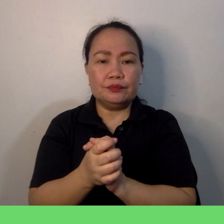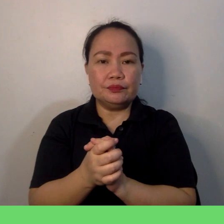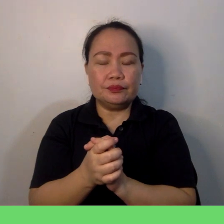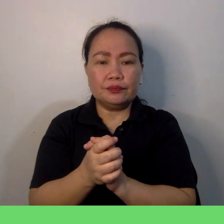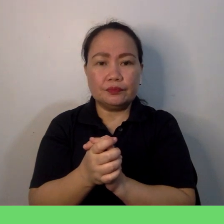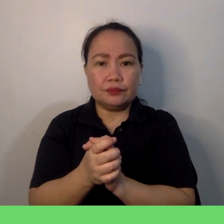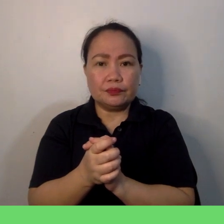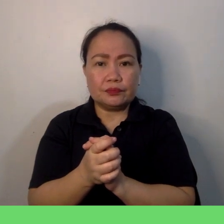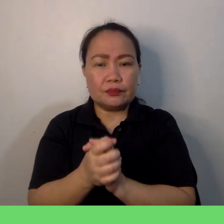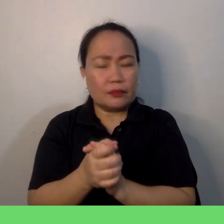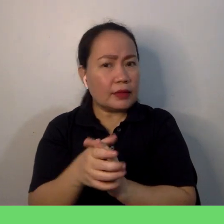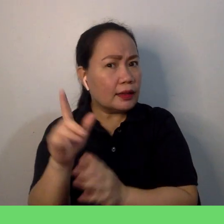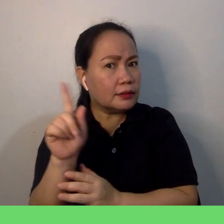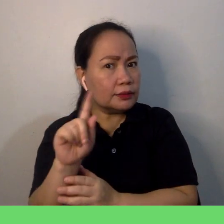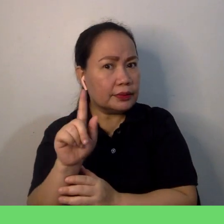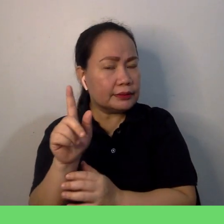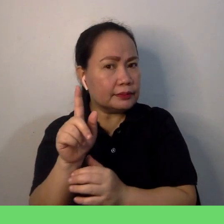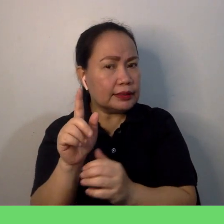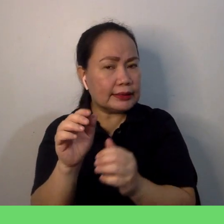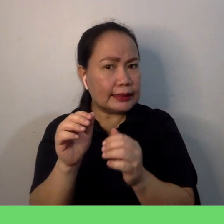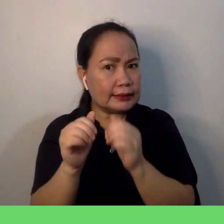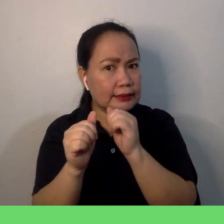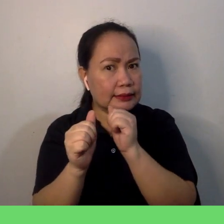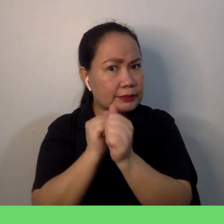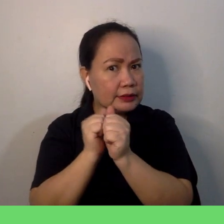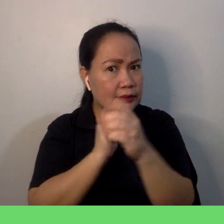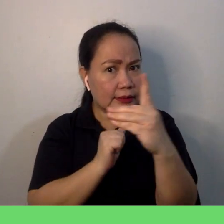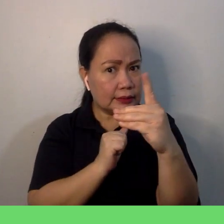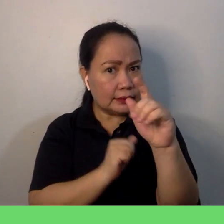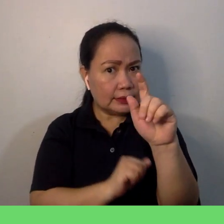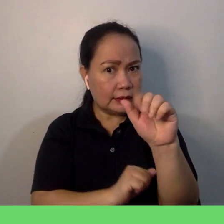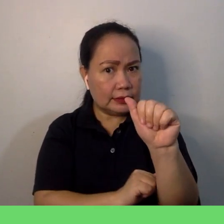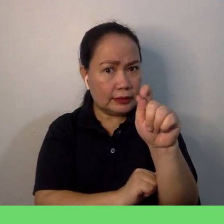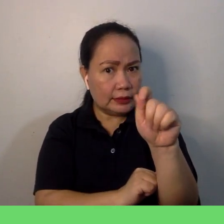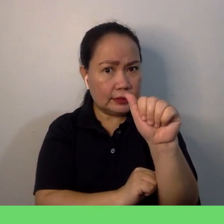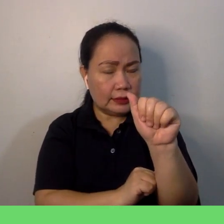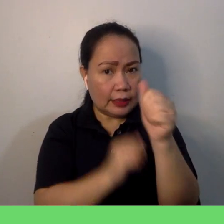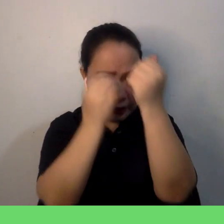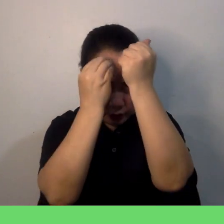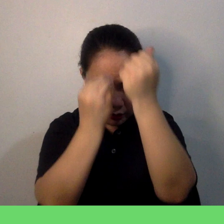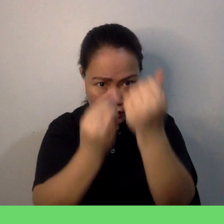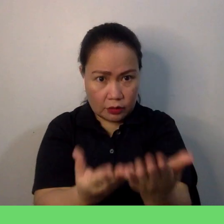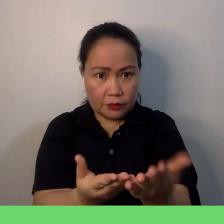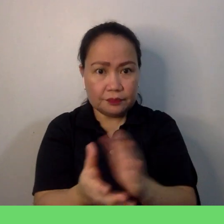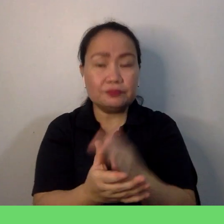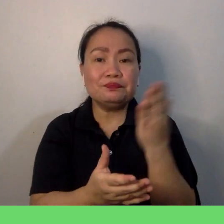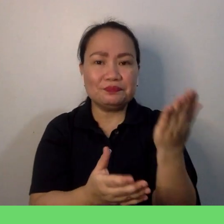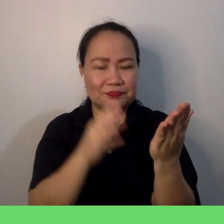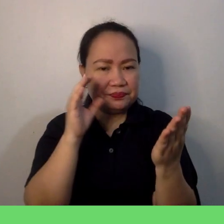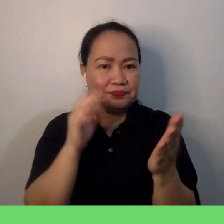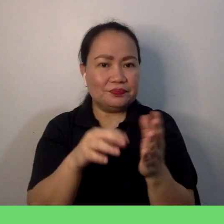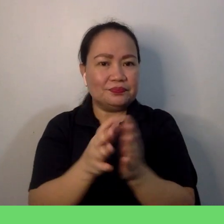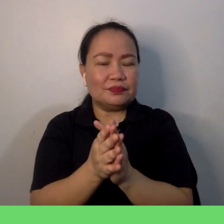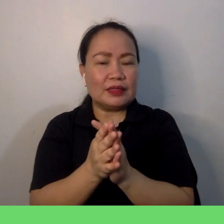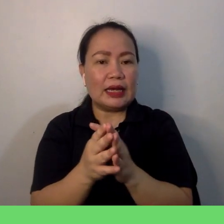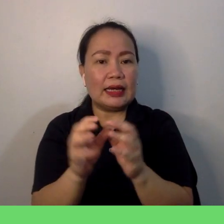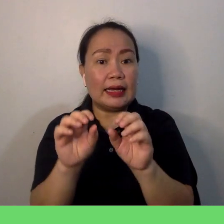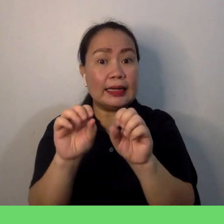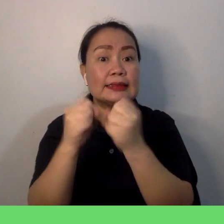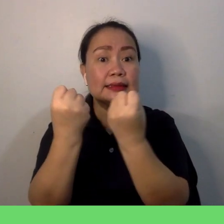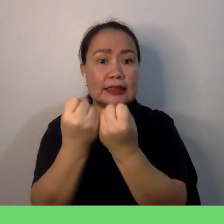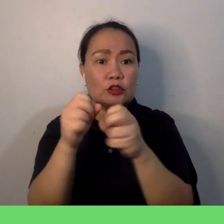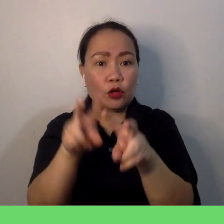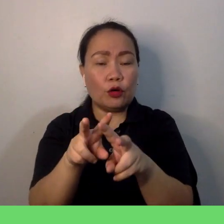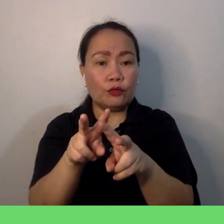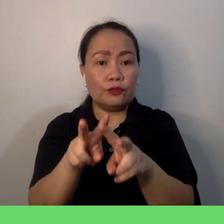data. So what do we mean by data? So these are the set of values of qualitative or quantitative